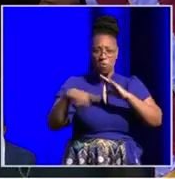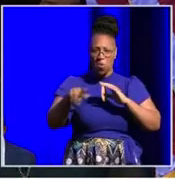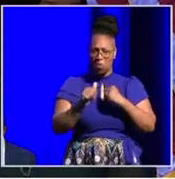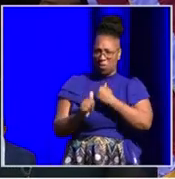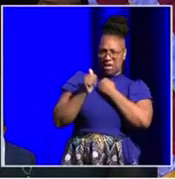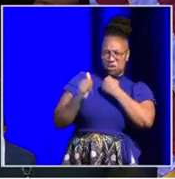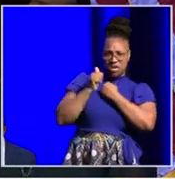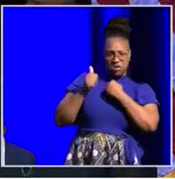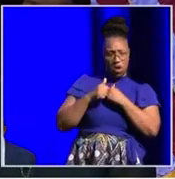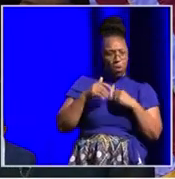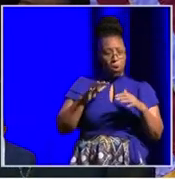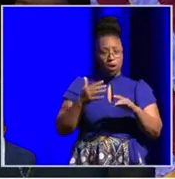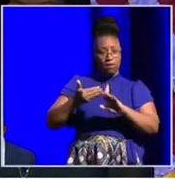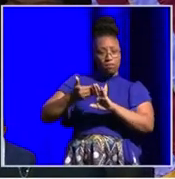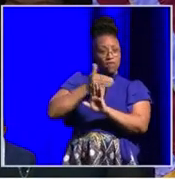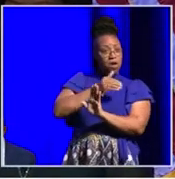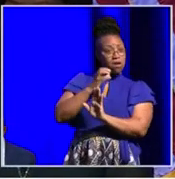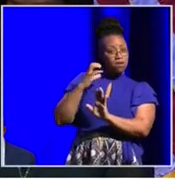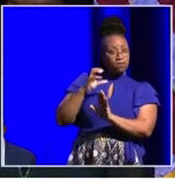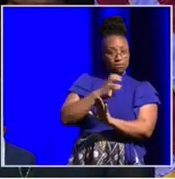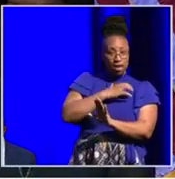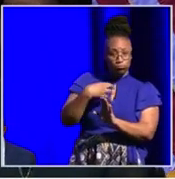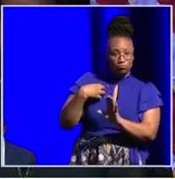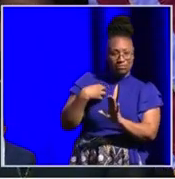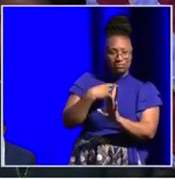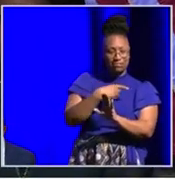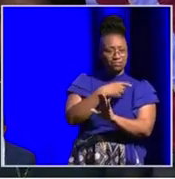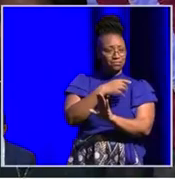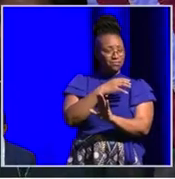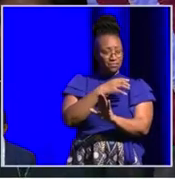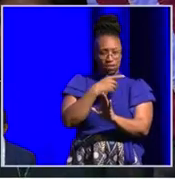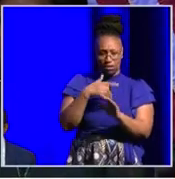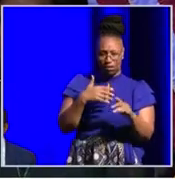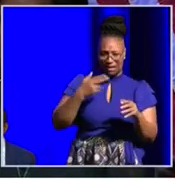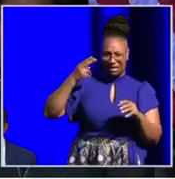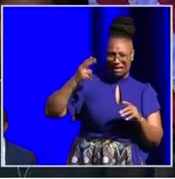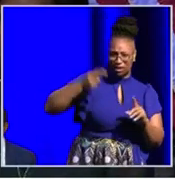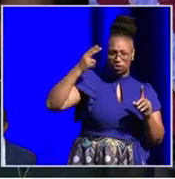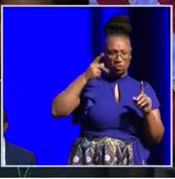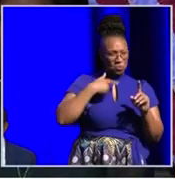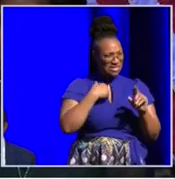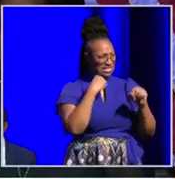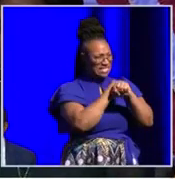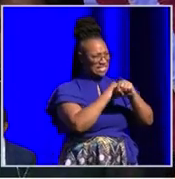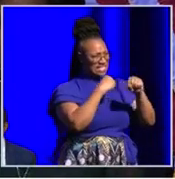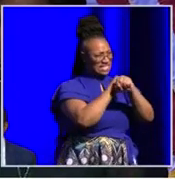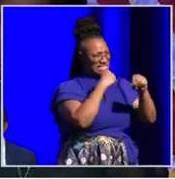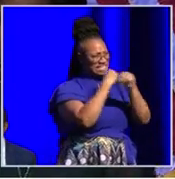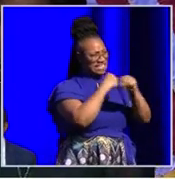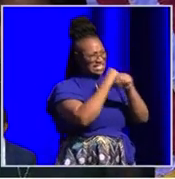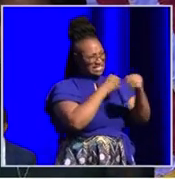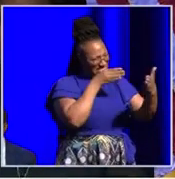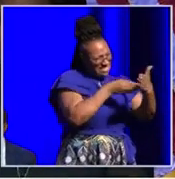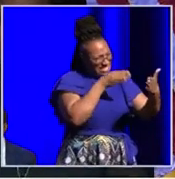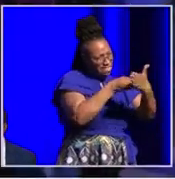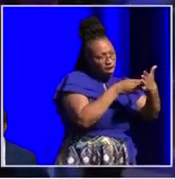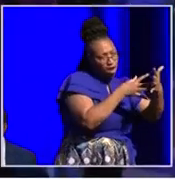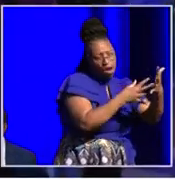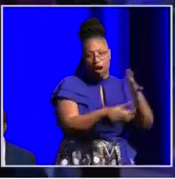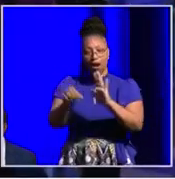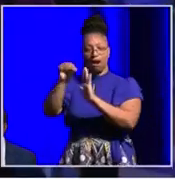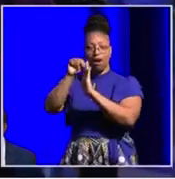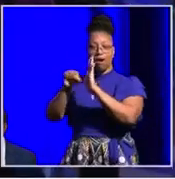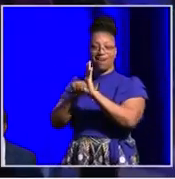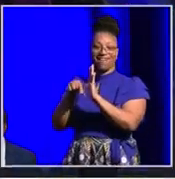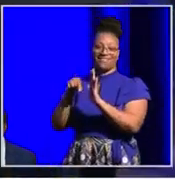progress on our march to statehood. The House passed our D.C. statehood bill, which was only the second time in